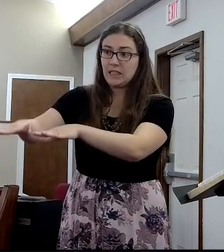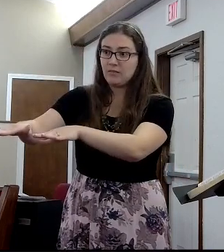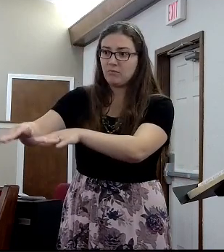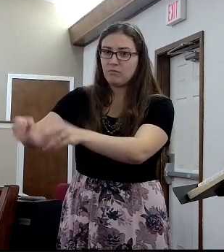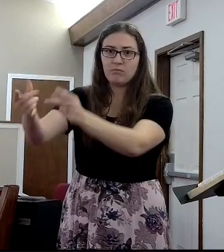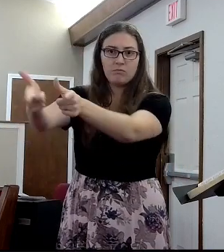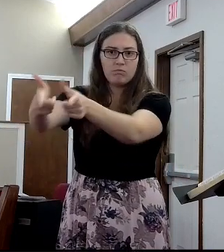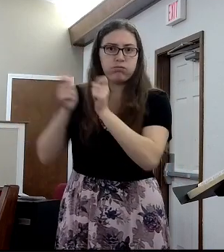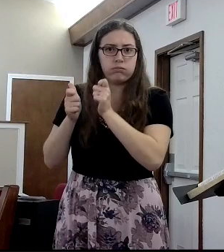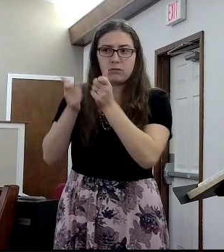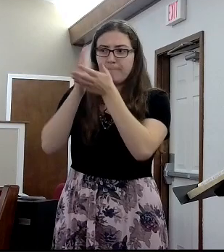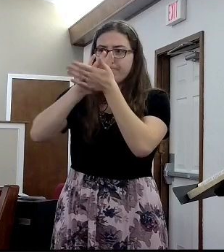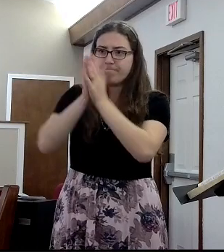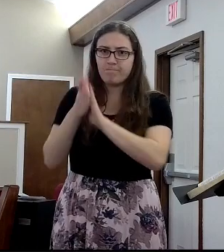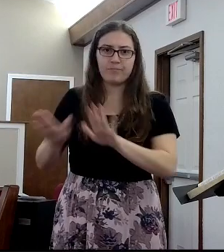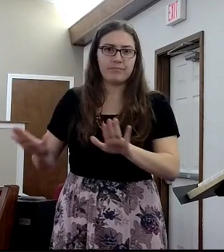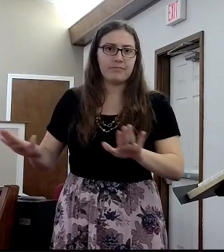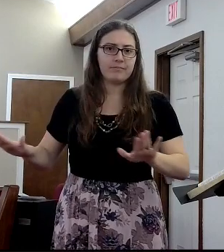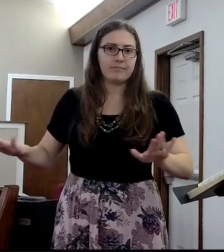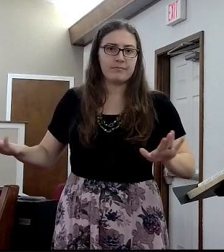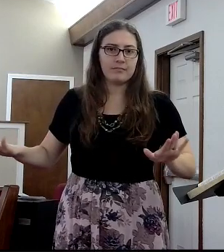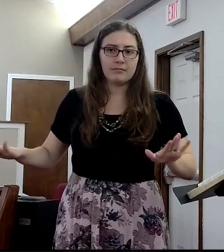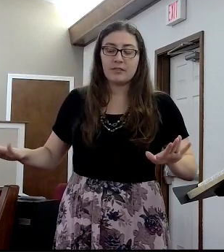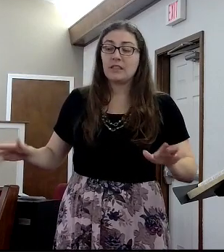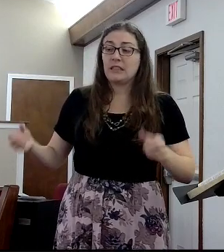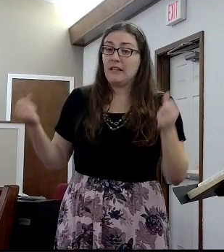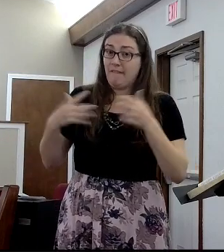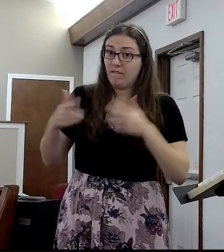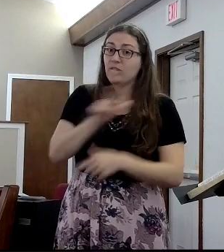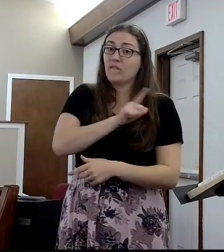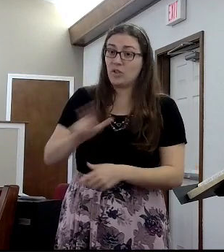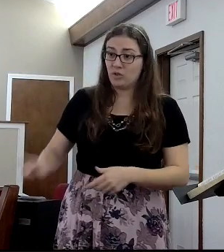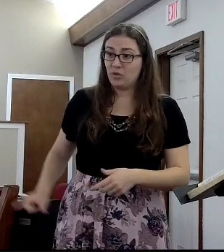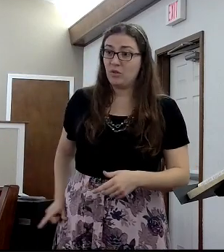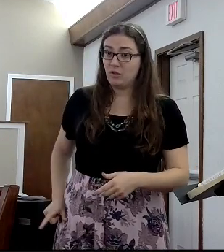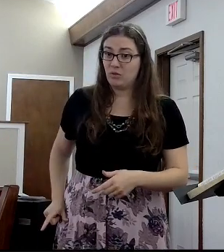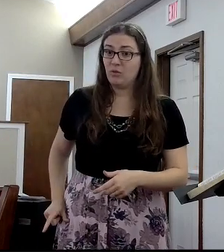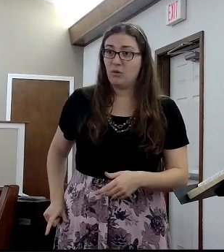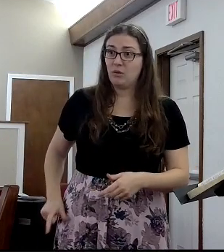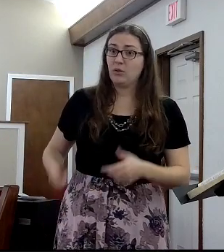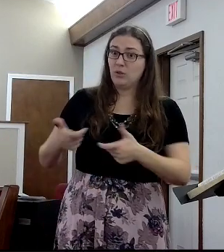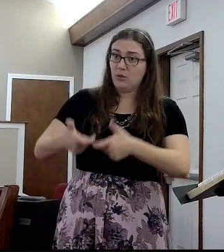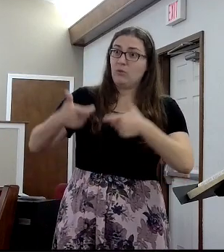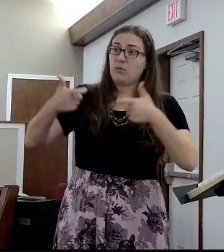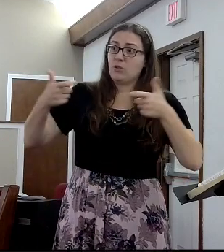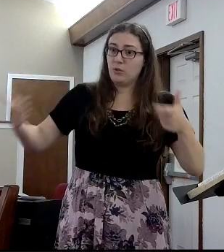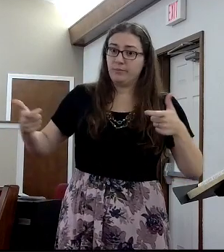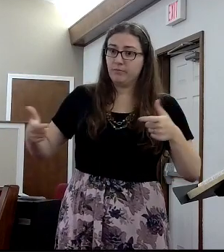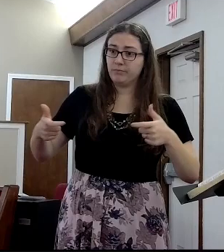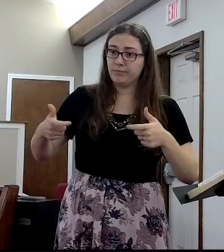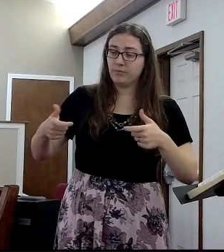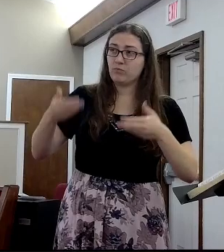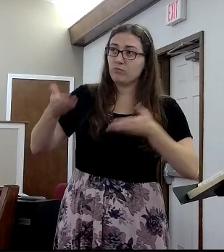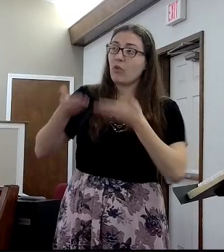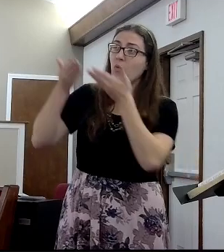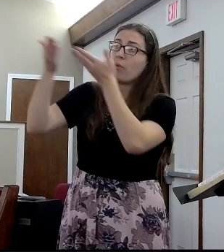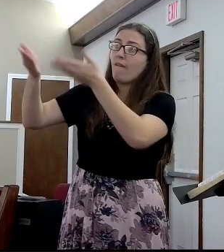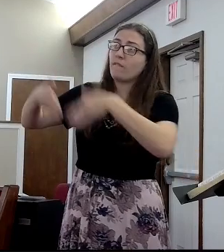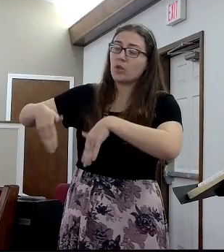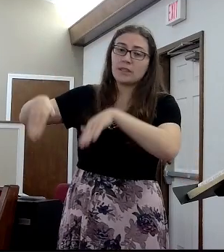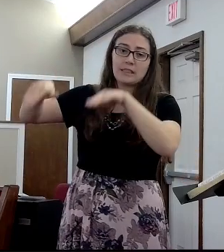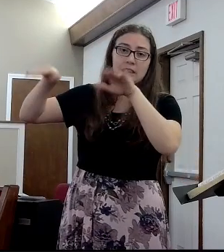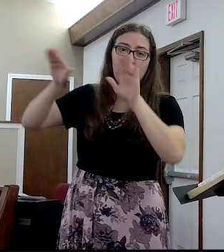forth into the sea. The sea ceased from her raging. Then the men feared the Lord exceedingly and offered a sacrifice unto the